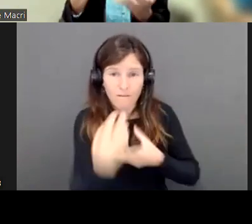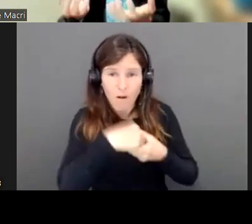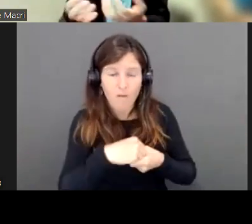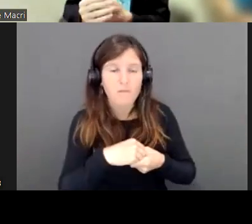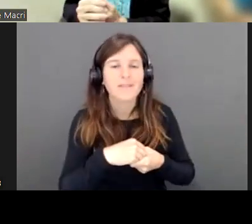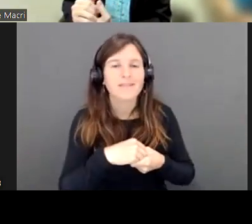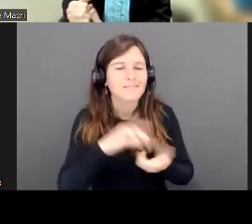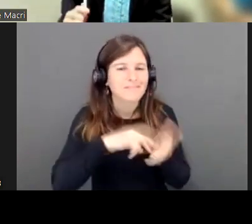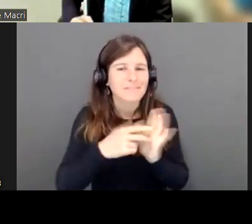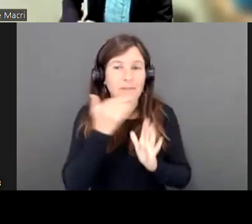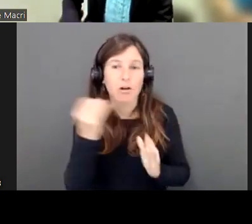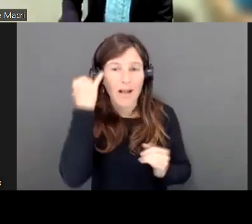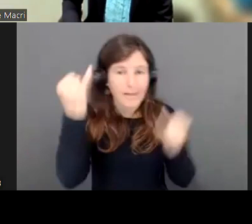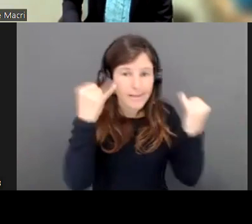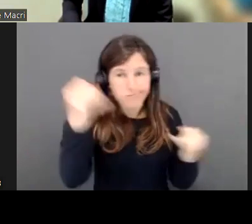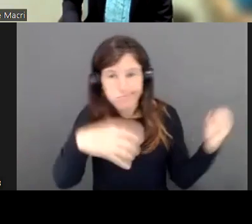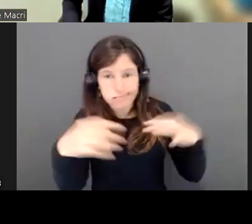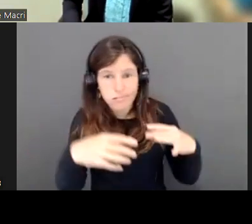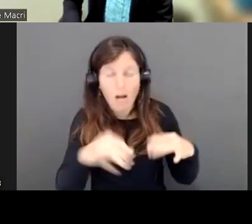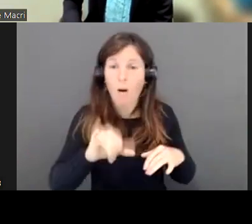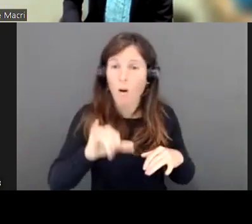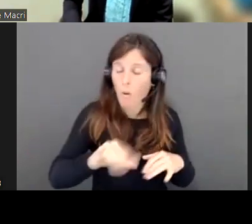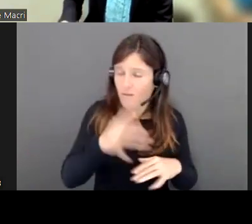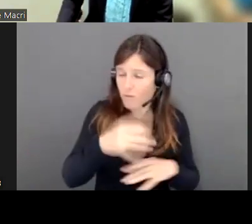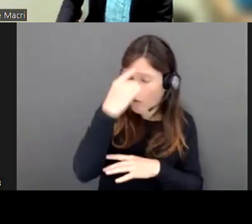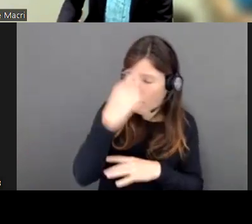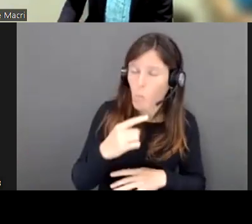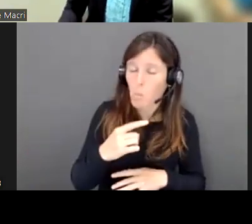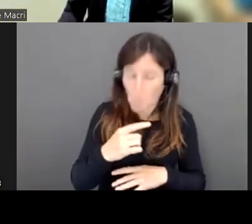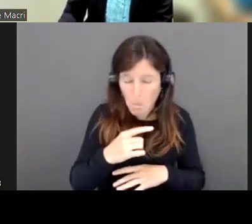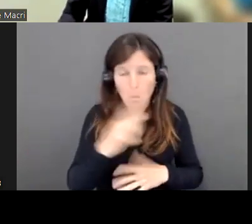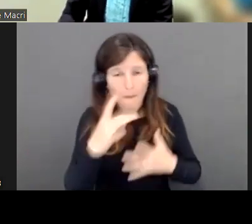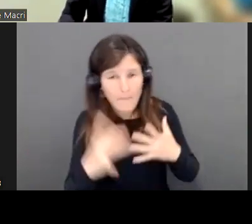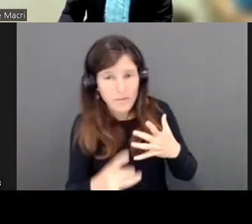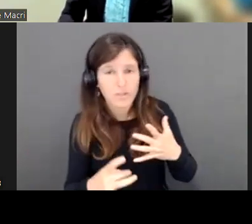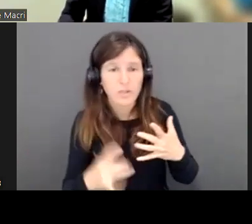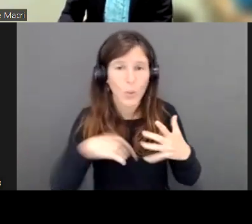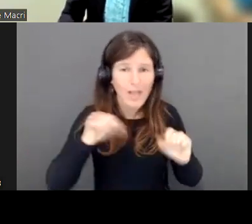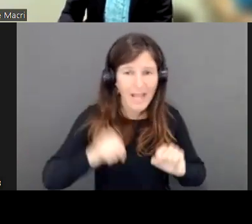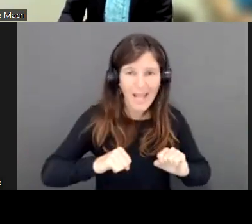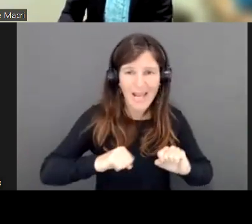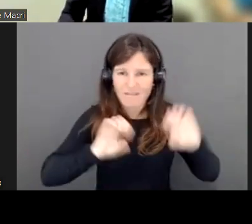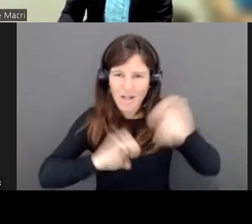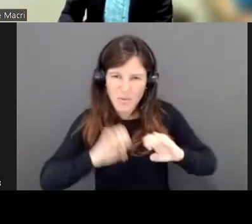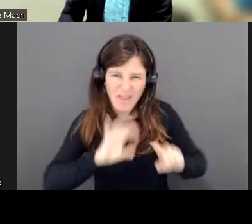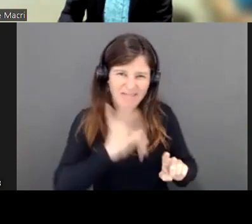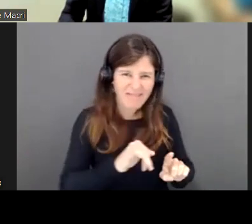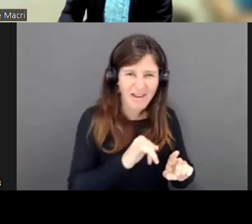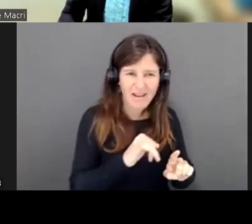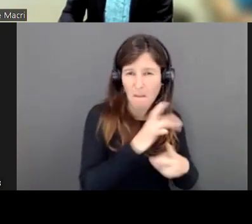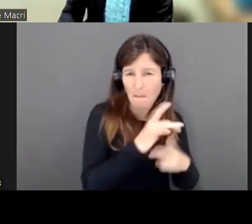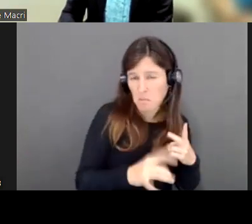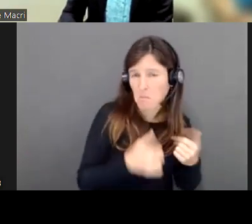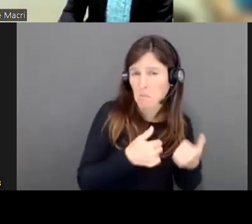then we could, decide to then act on what that decision is and evaluate as we go. Is it working out? Is it not working